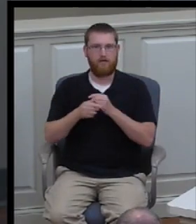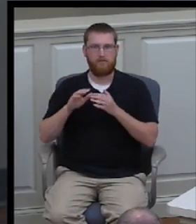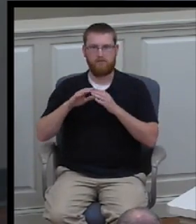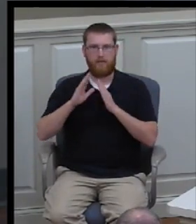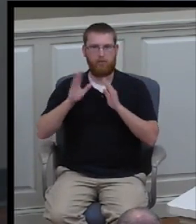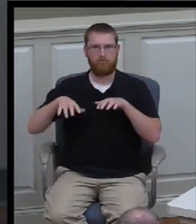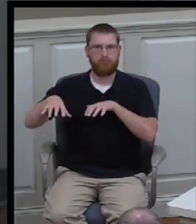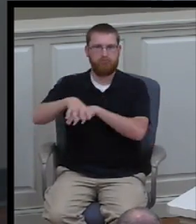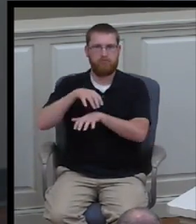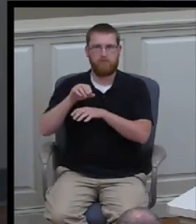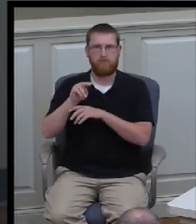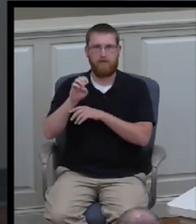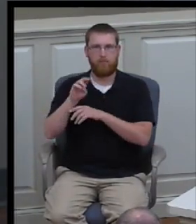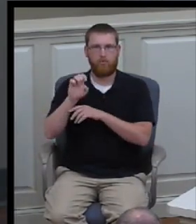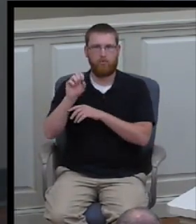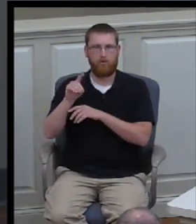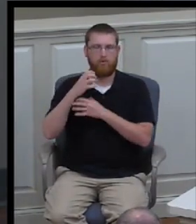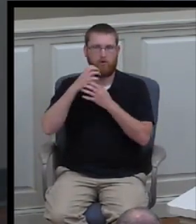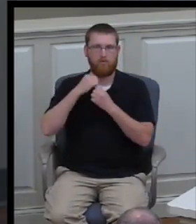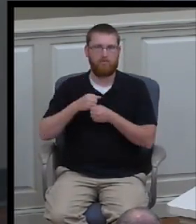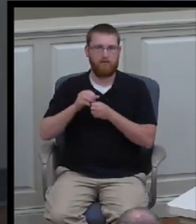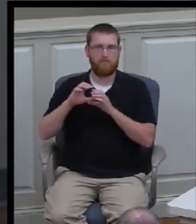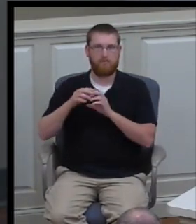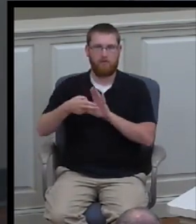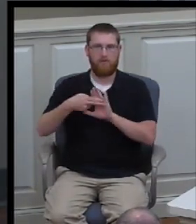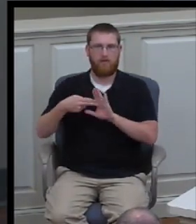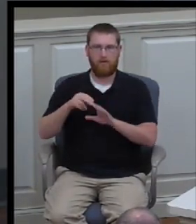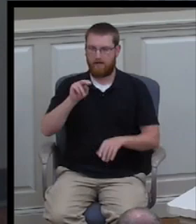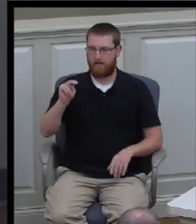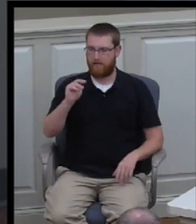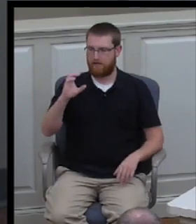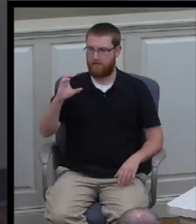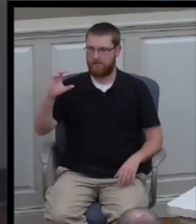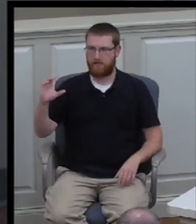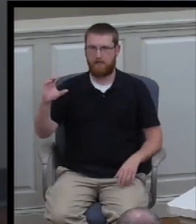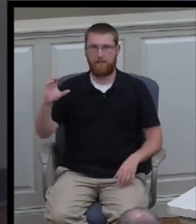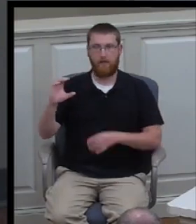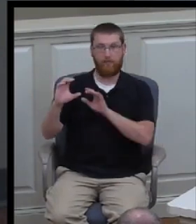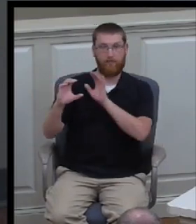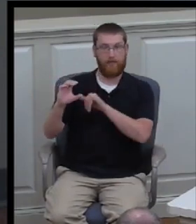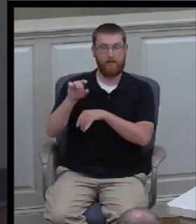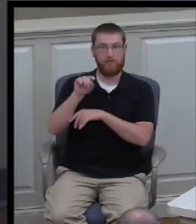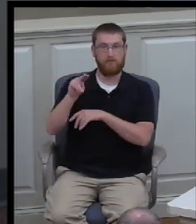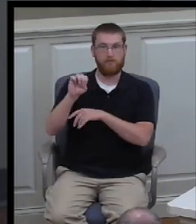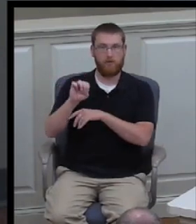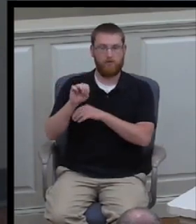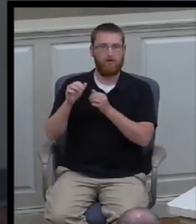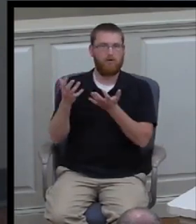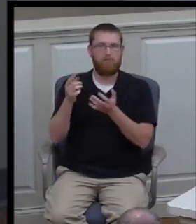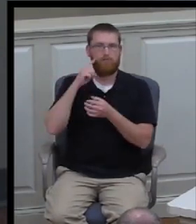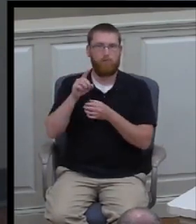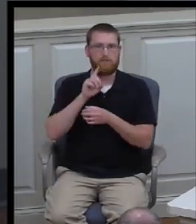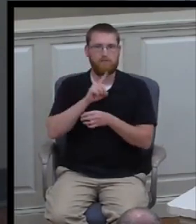classification, conservation classification, which is NCC. And the NCC zoning district allows single-family